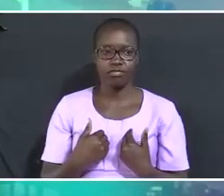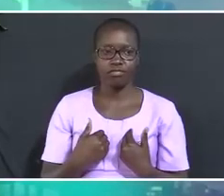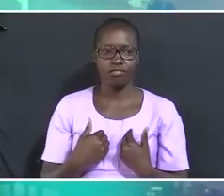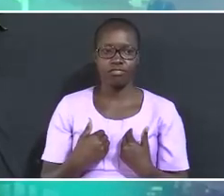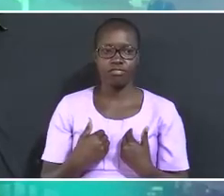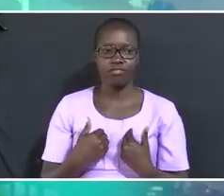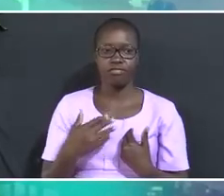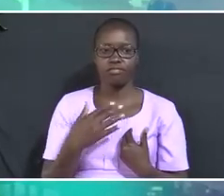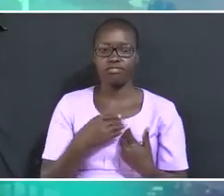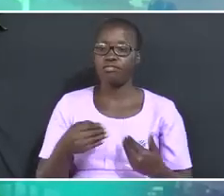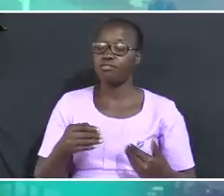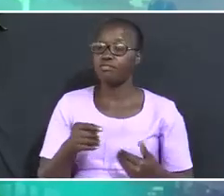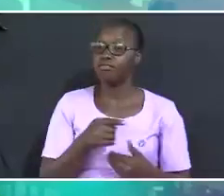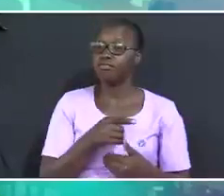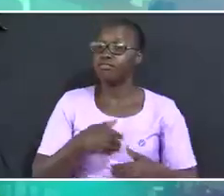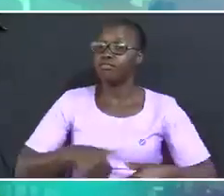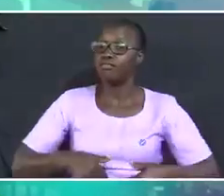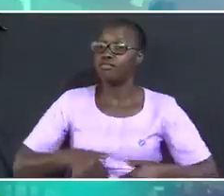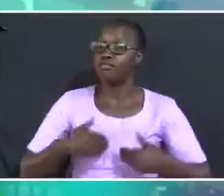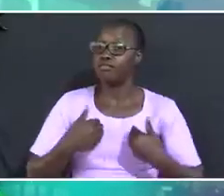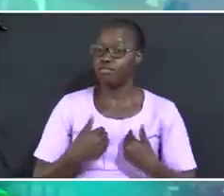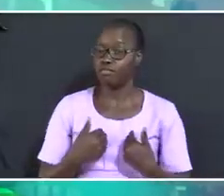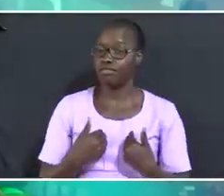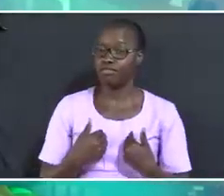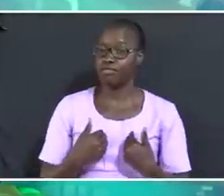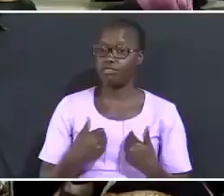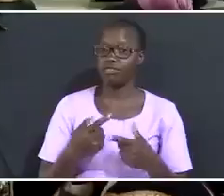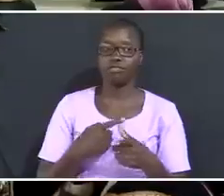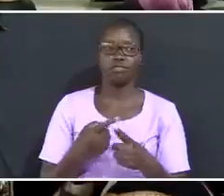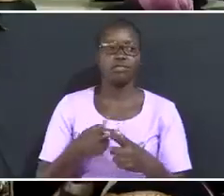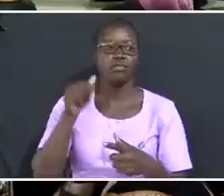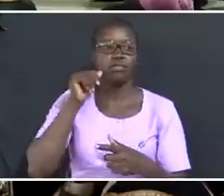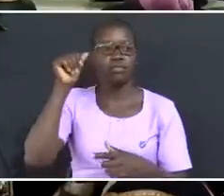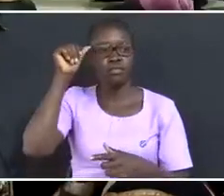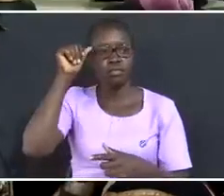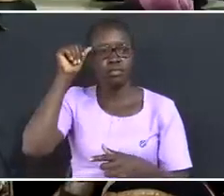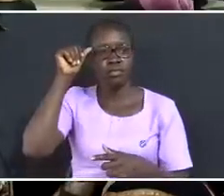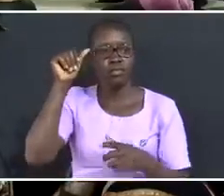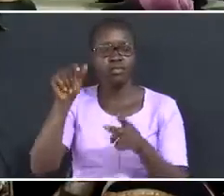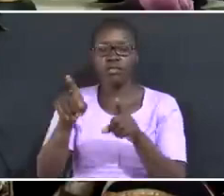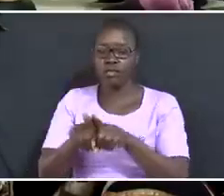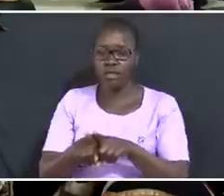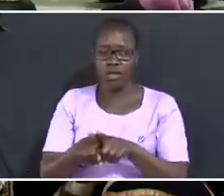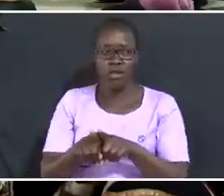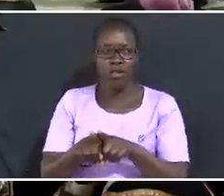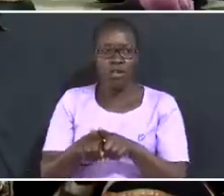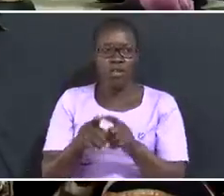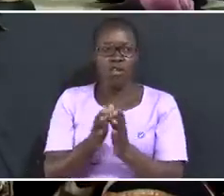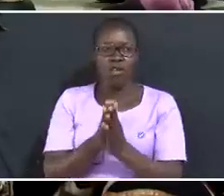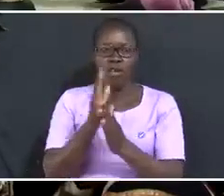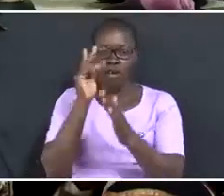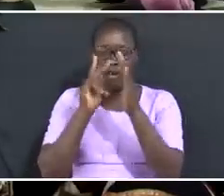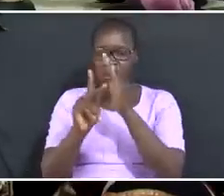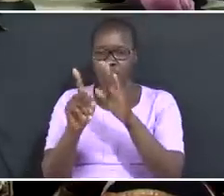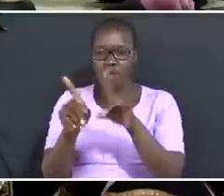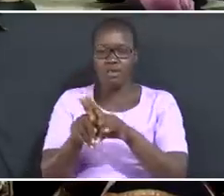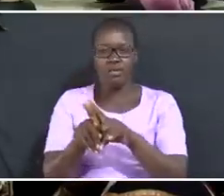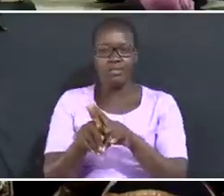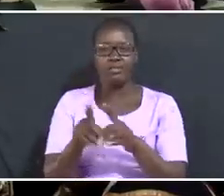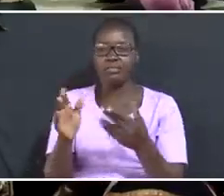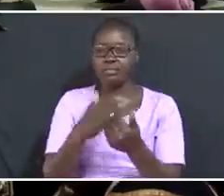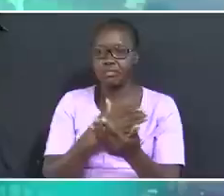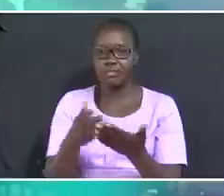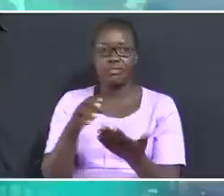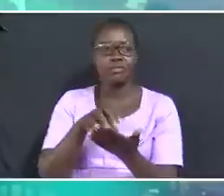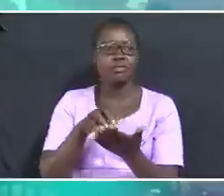and youth have to have, and then the adults of every description and profession and whatever